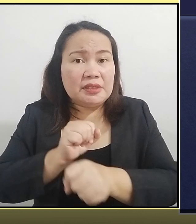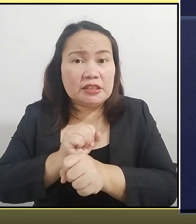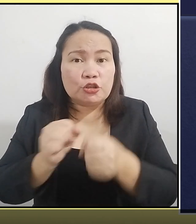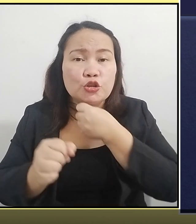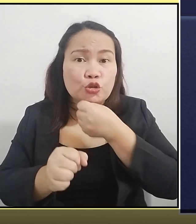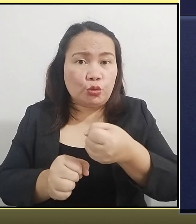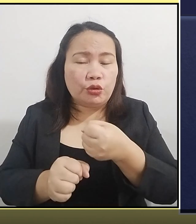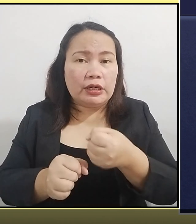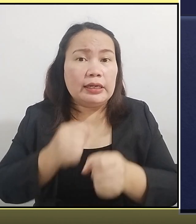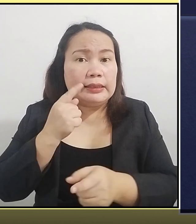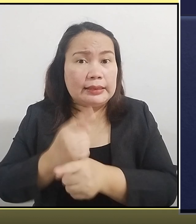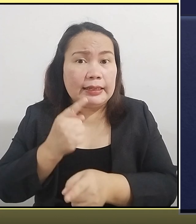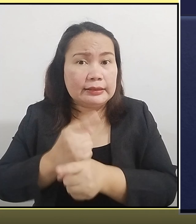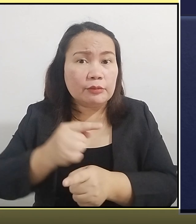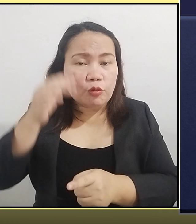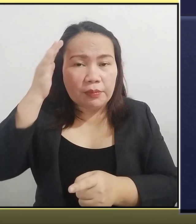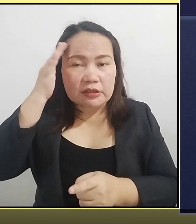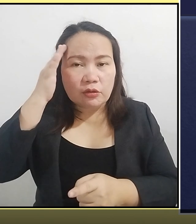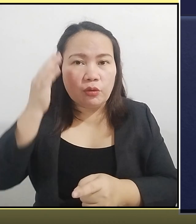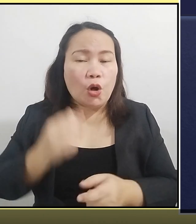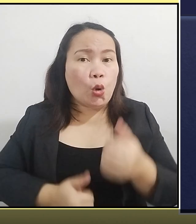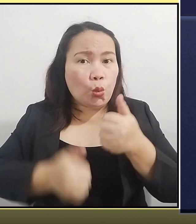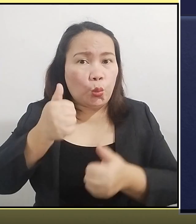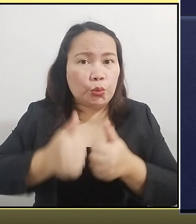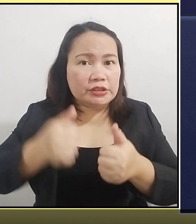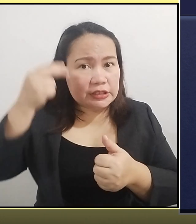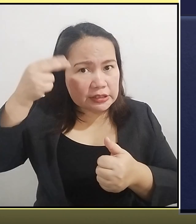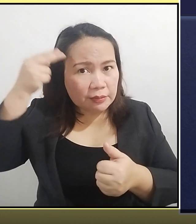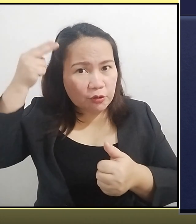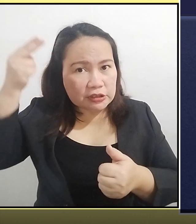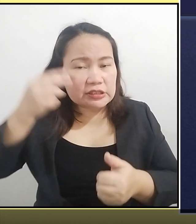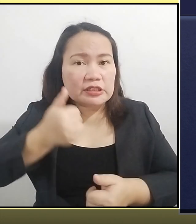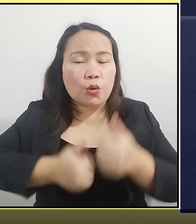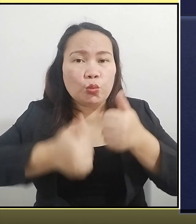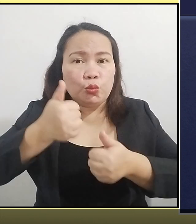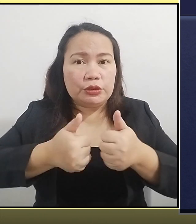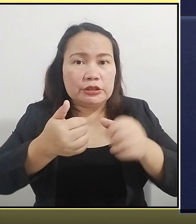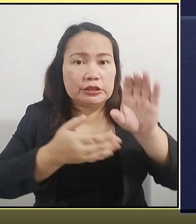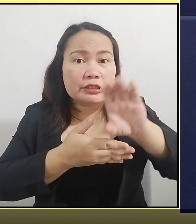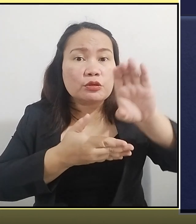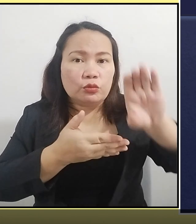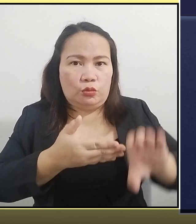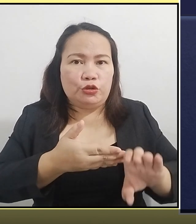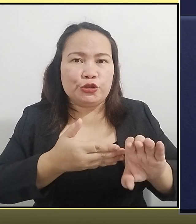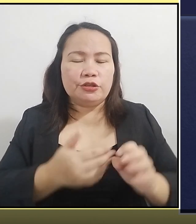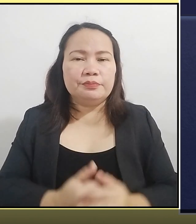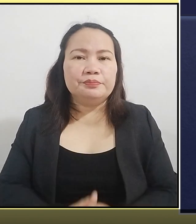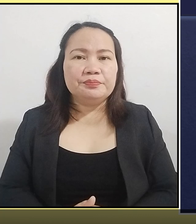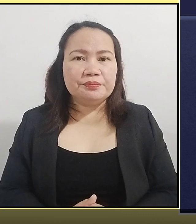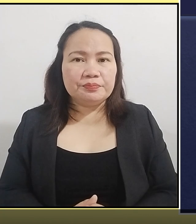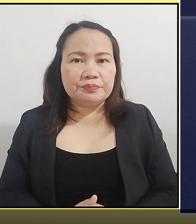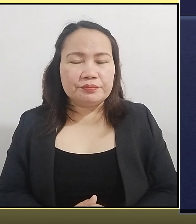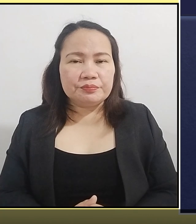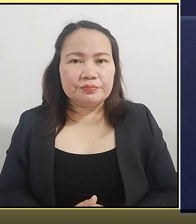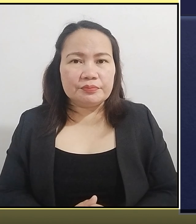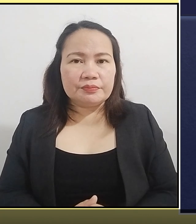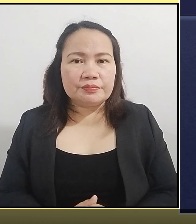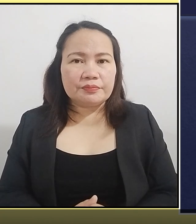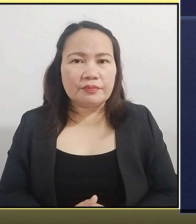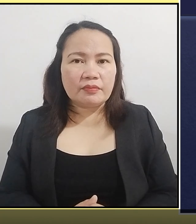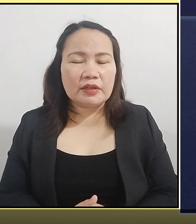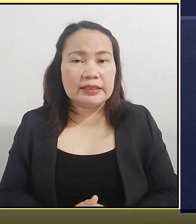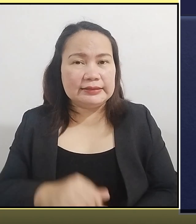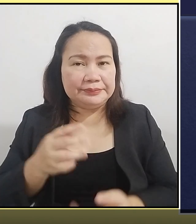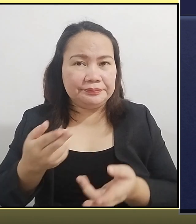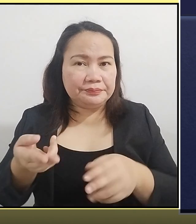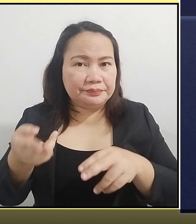na tama ang pag-identify po natin ng ng hypothesis and conclusion. So, you write